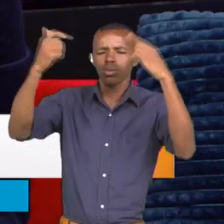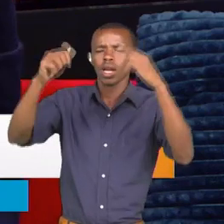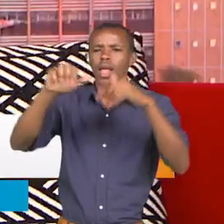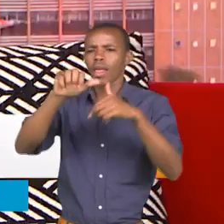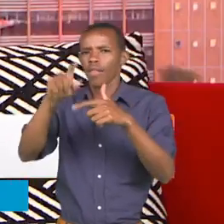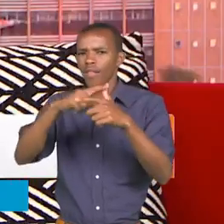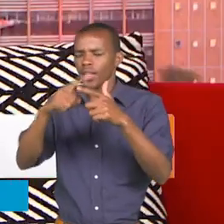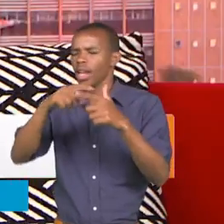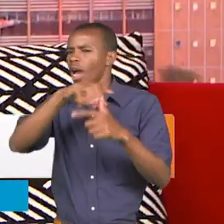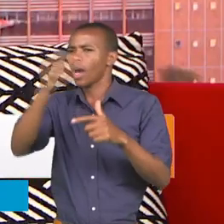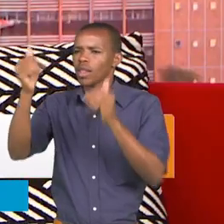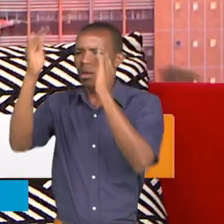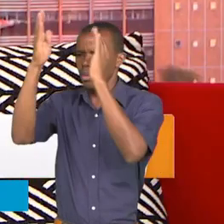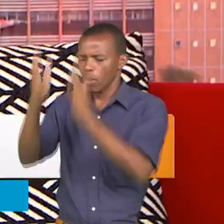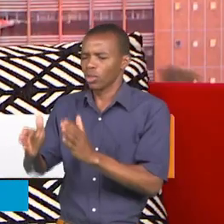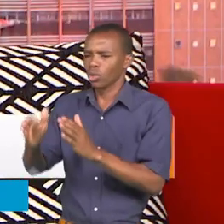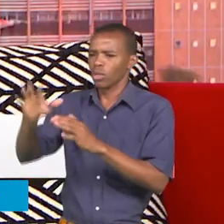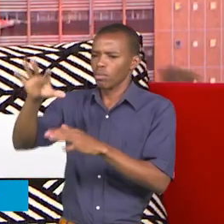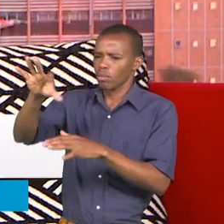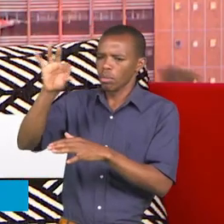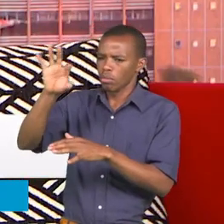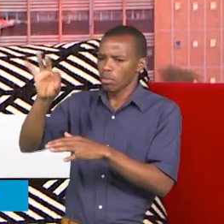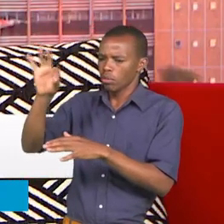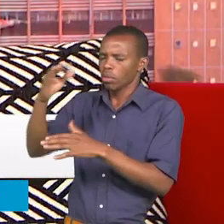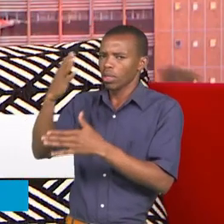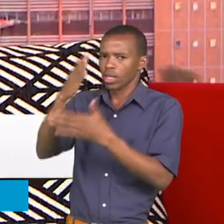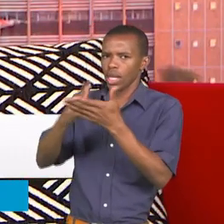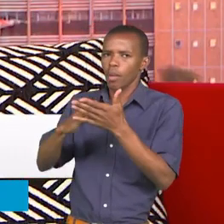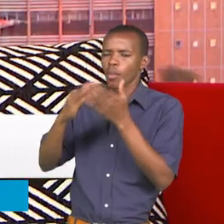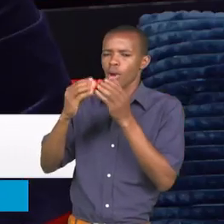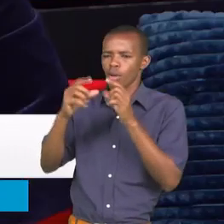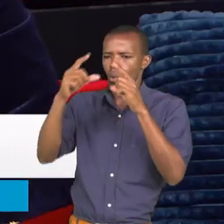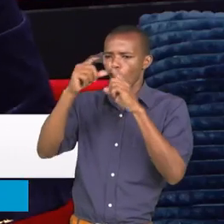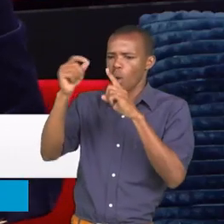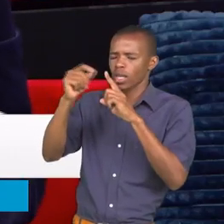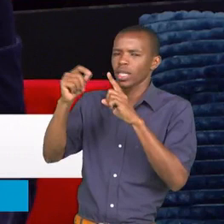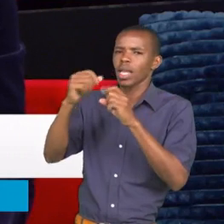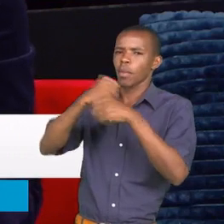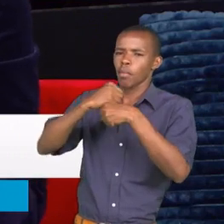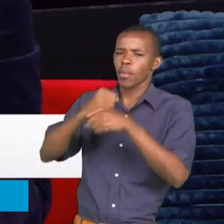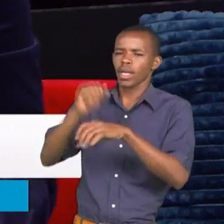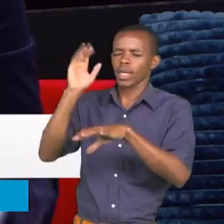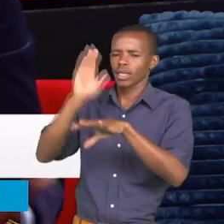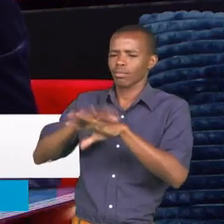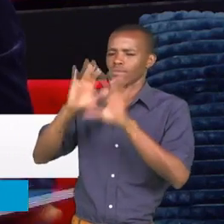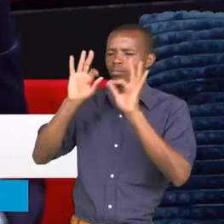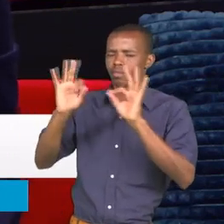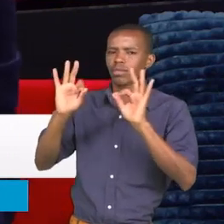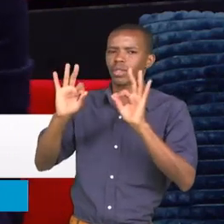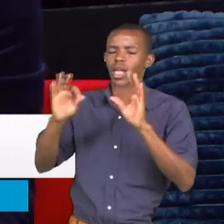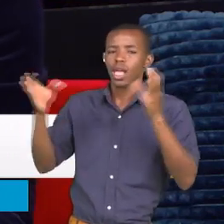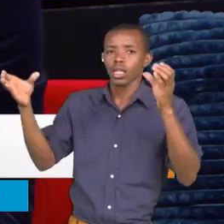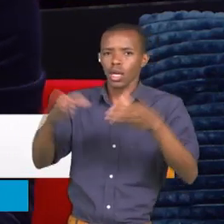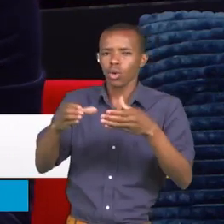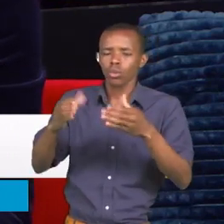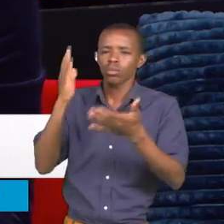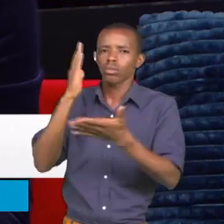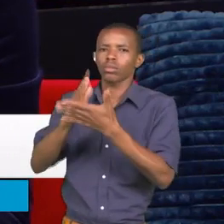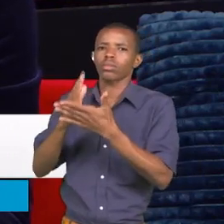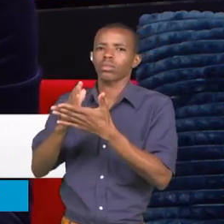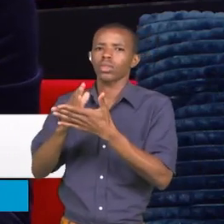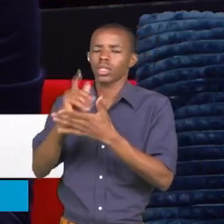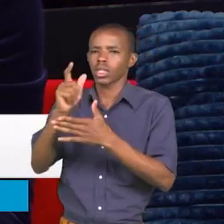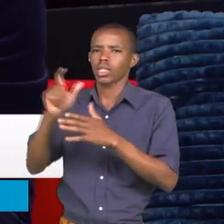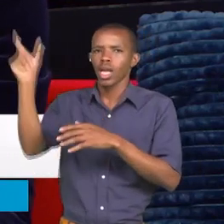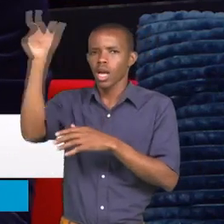original content, and the customer makes it better. Now, is there some mutual agreement between these two people, maybe a group of people, that indeed, this is